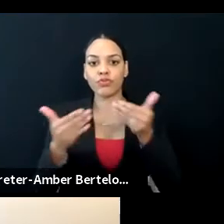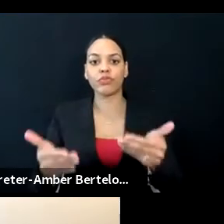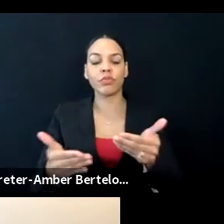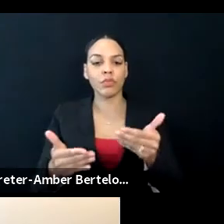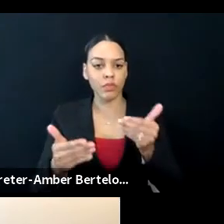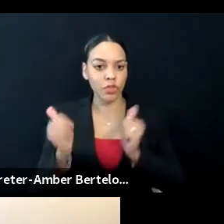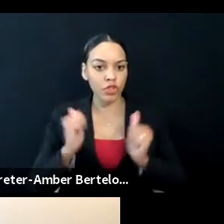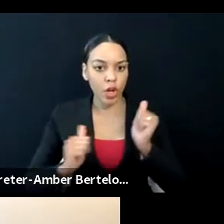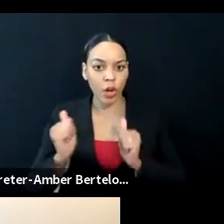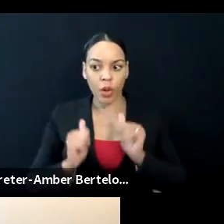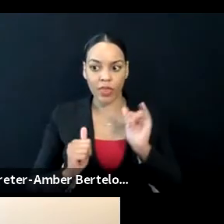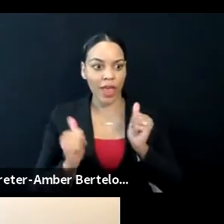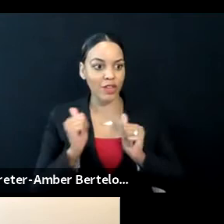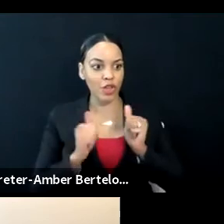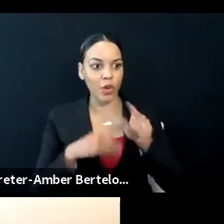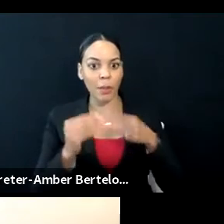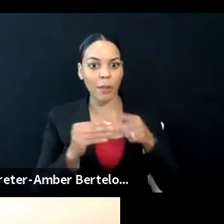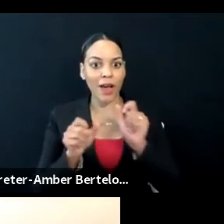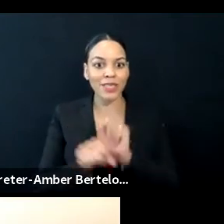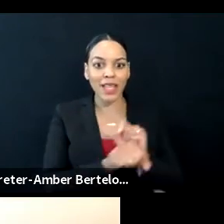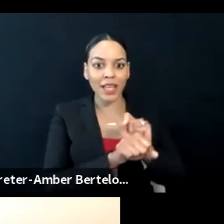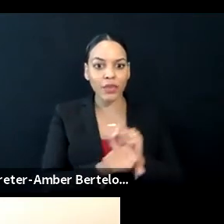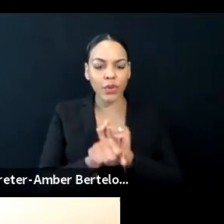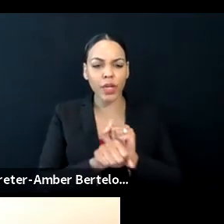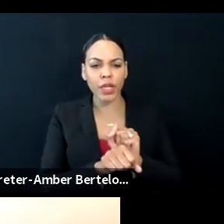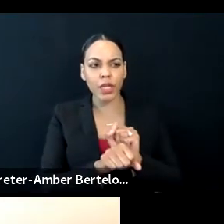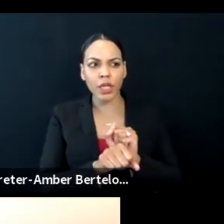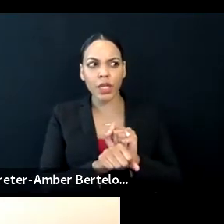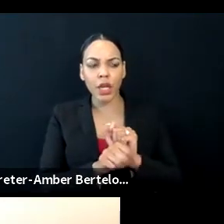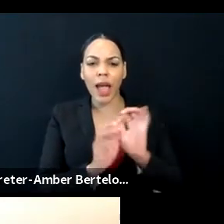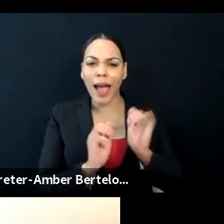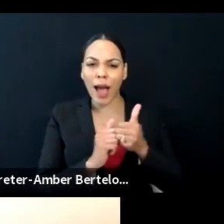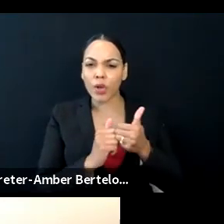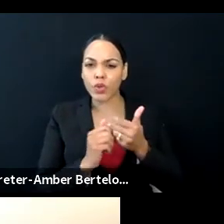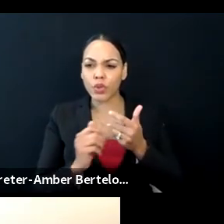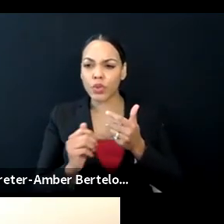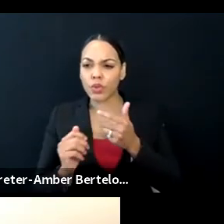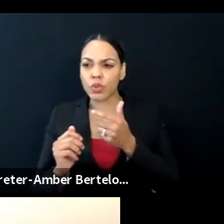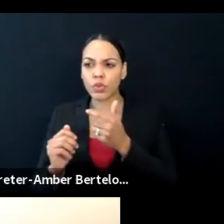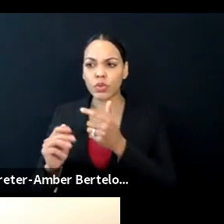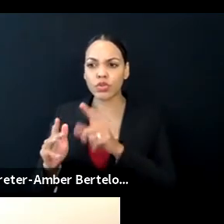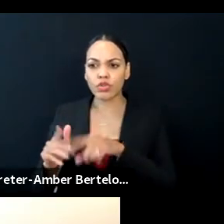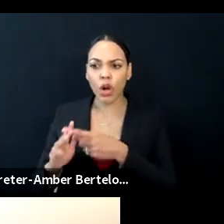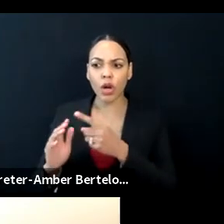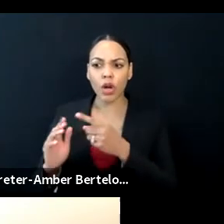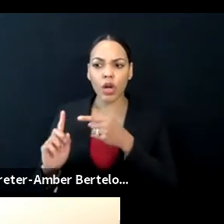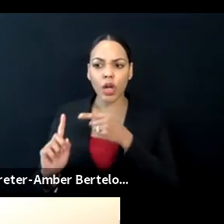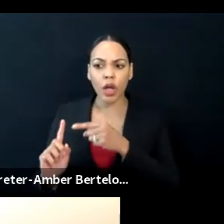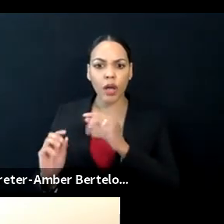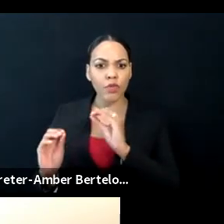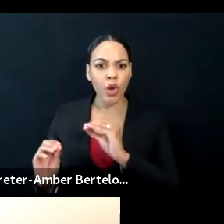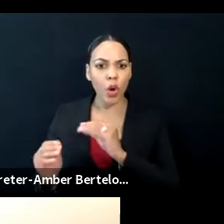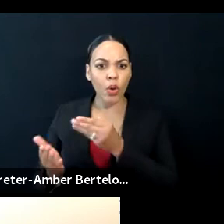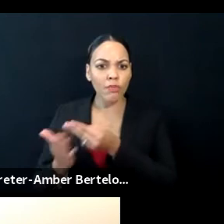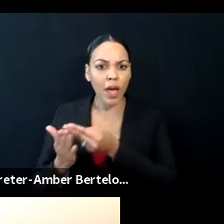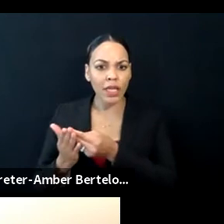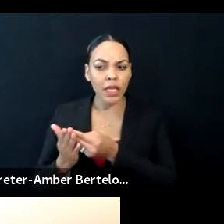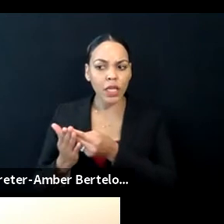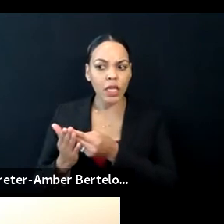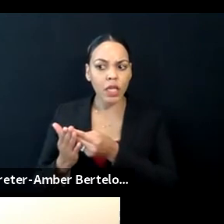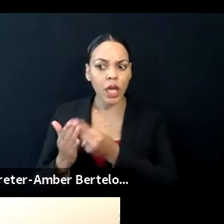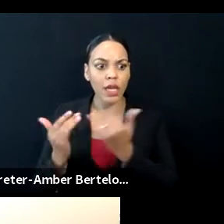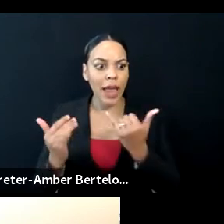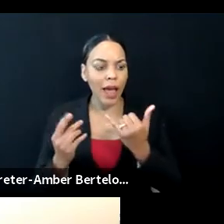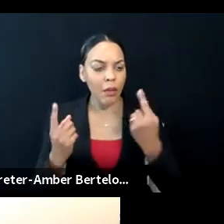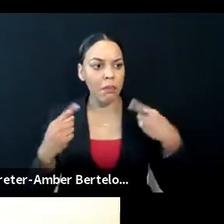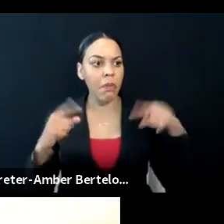about enslavement, how do you go from, I have no money, I've been waiting for this moment my whole life, and the